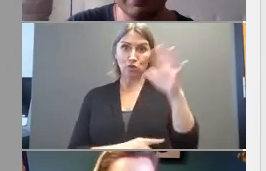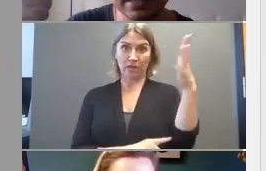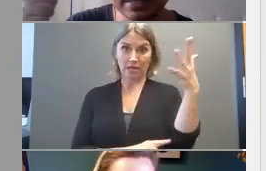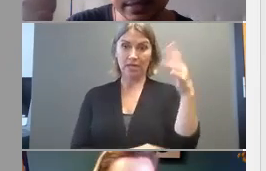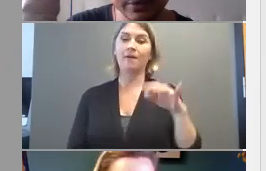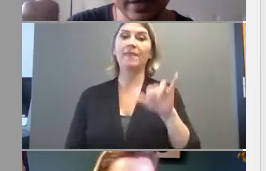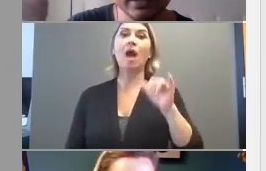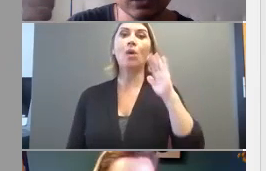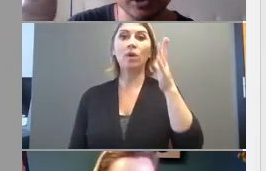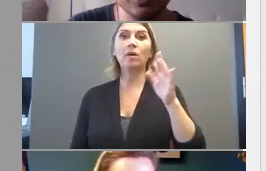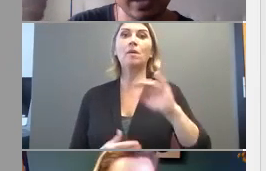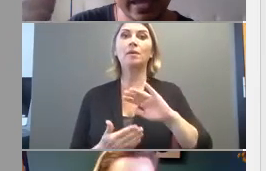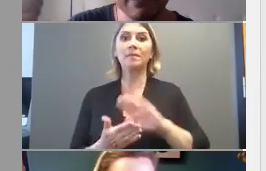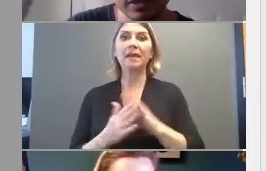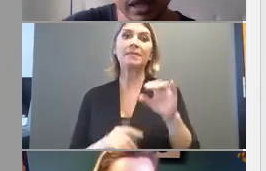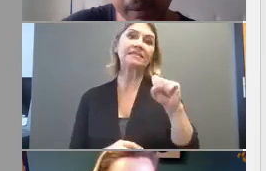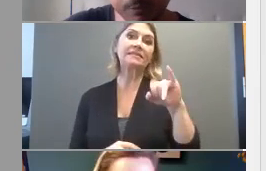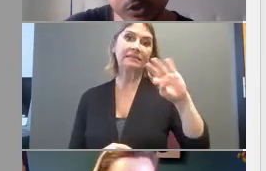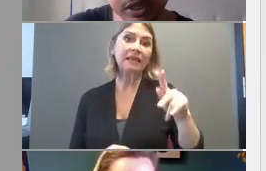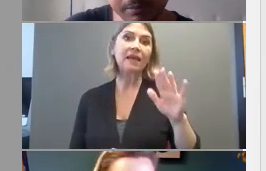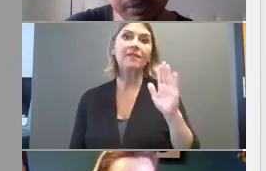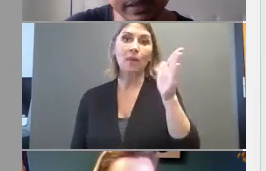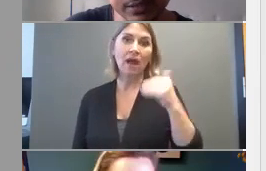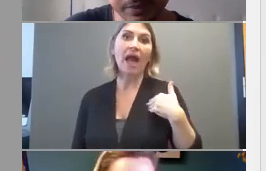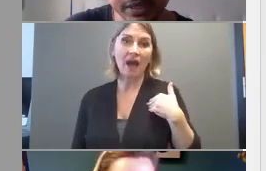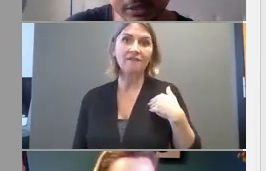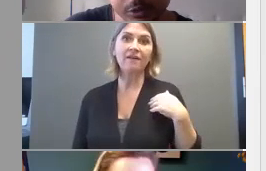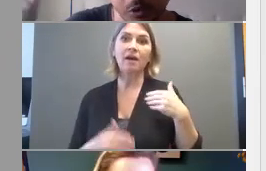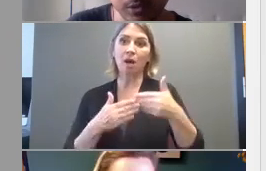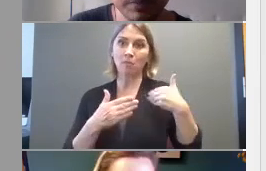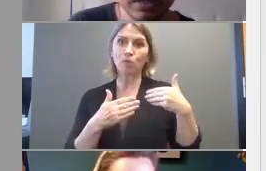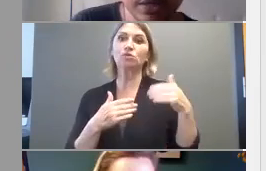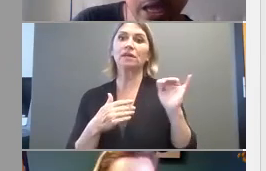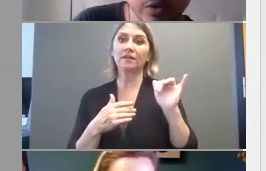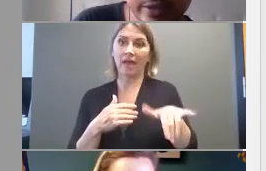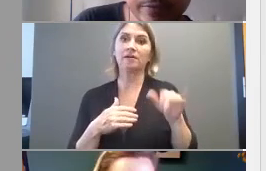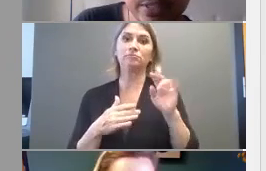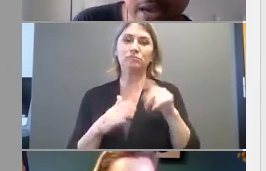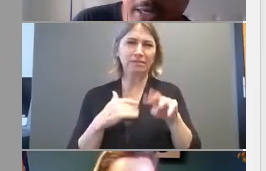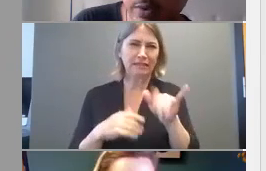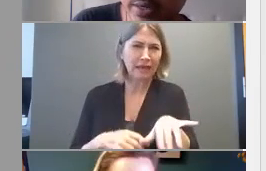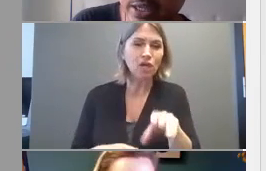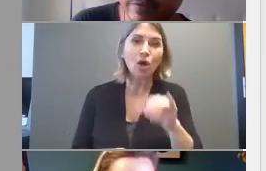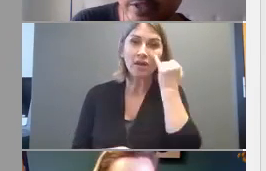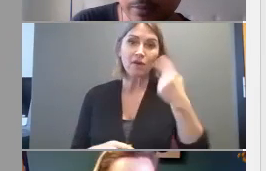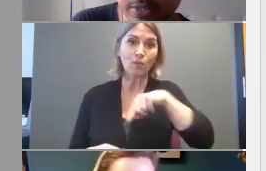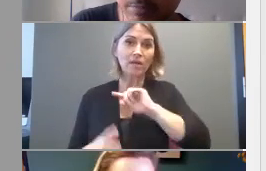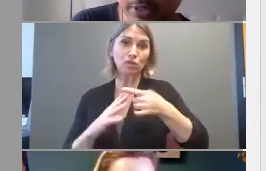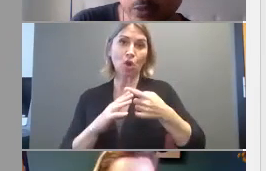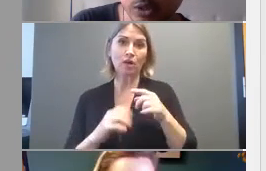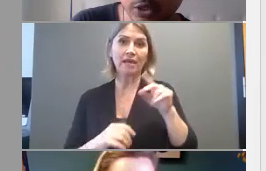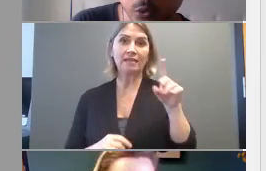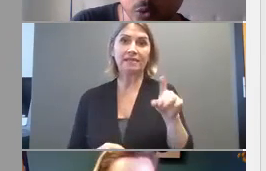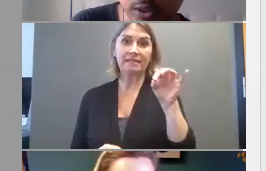to end up as a sink, right? This is going to have a post number that is pretty small. Now, if we start our DFS from